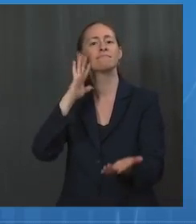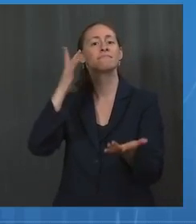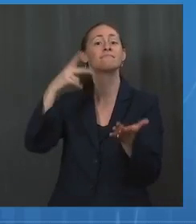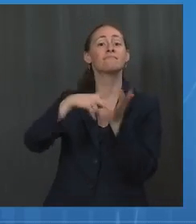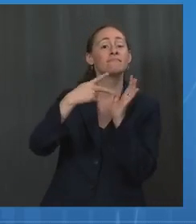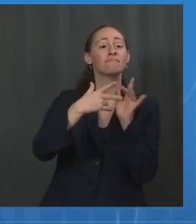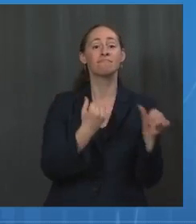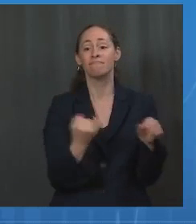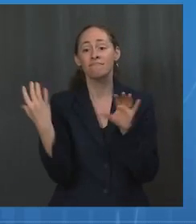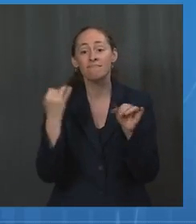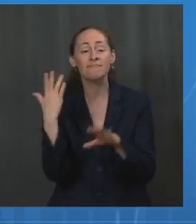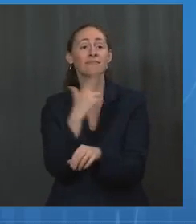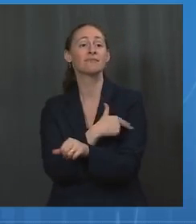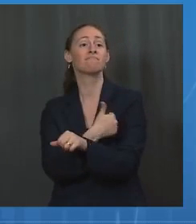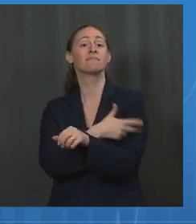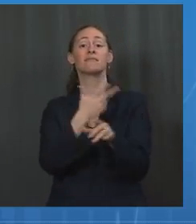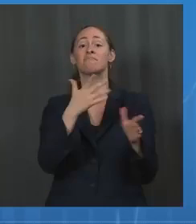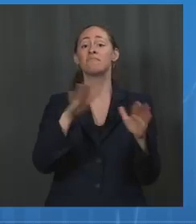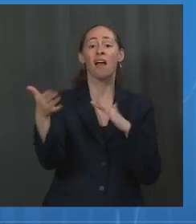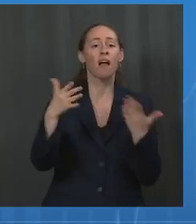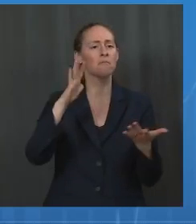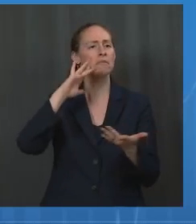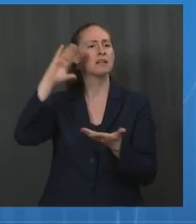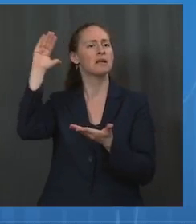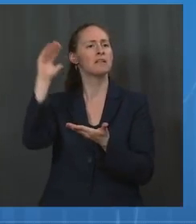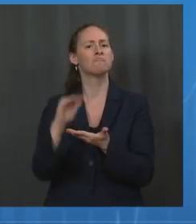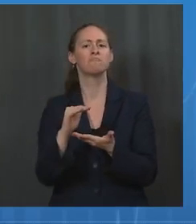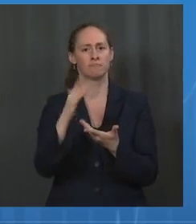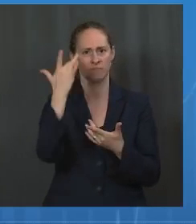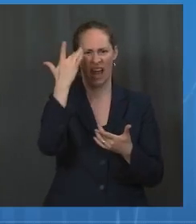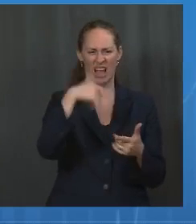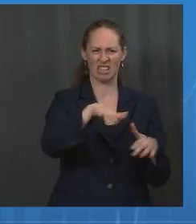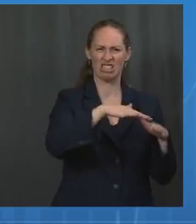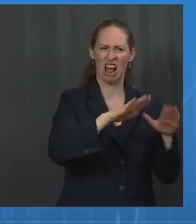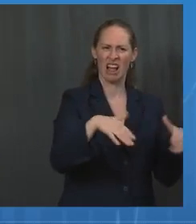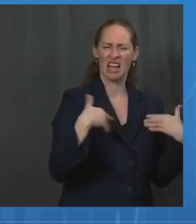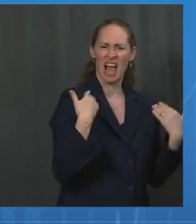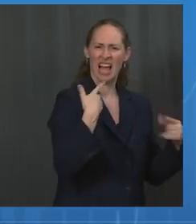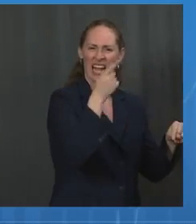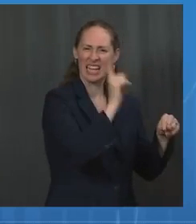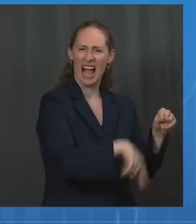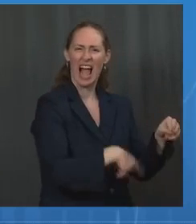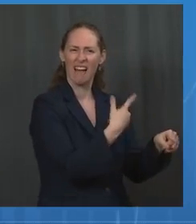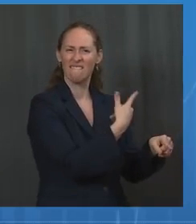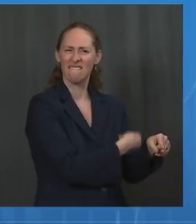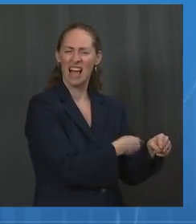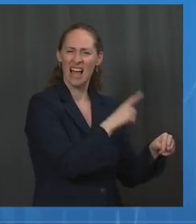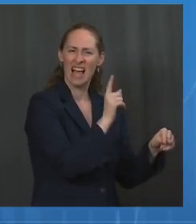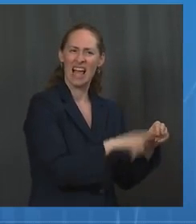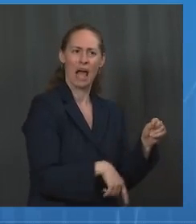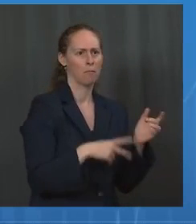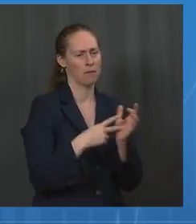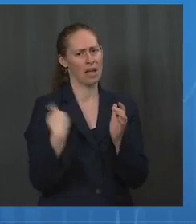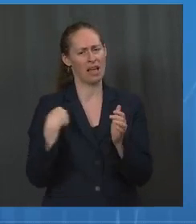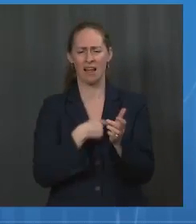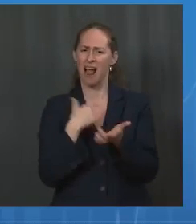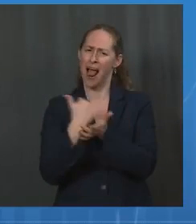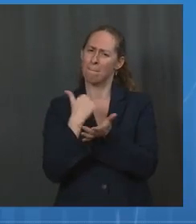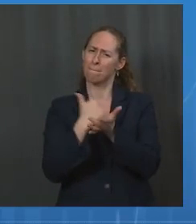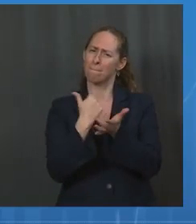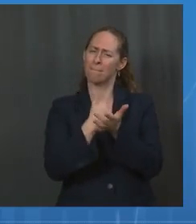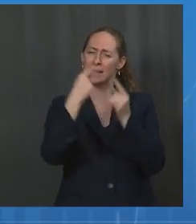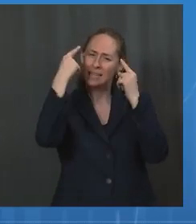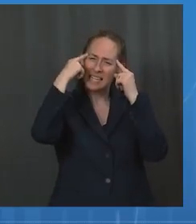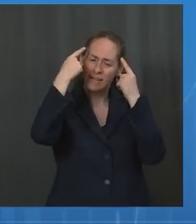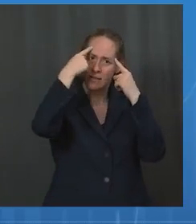yet eligible to be vaccinated are surrounded by vaccinated people, they are more protected. And school testing gives